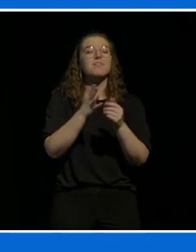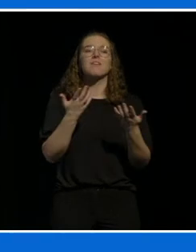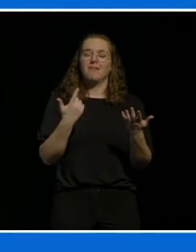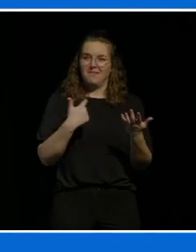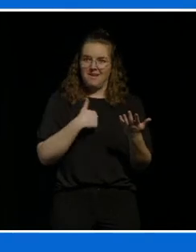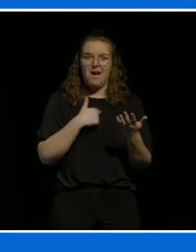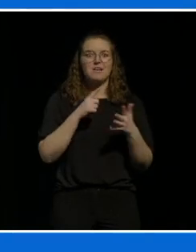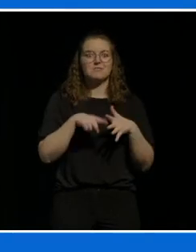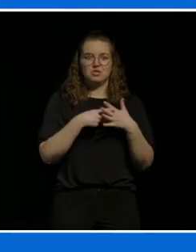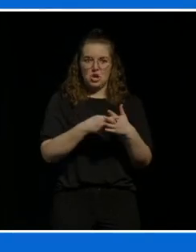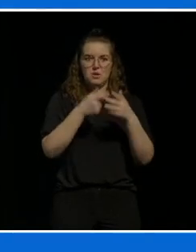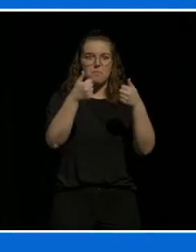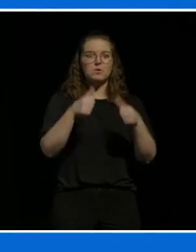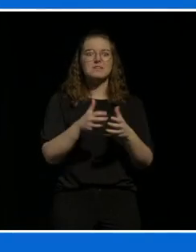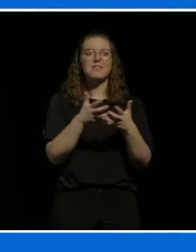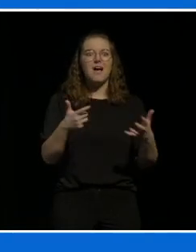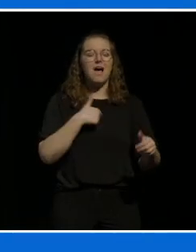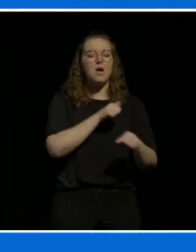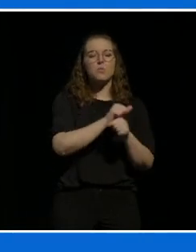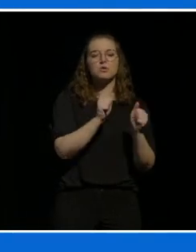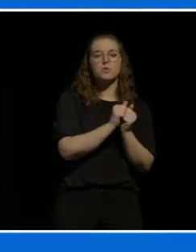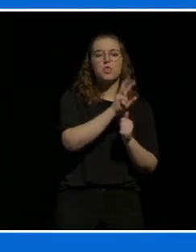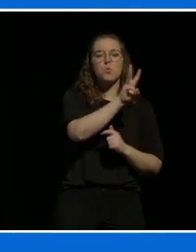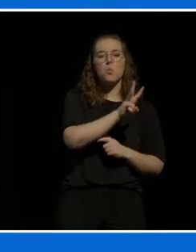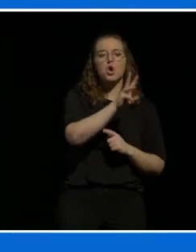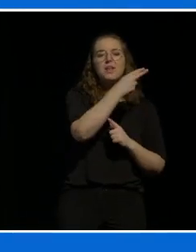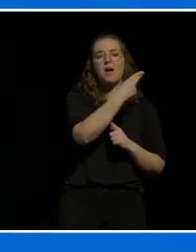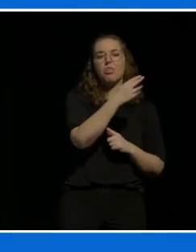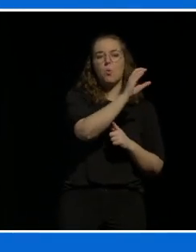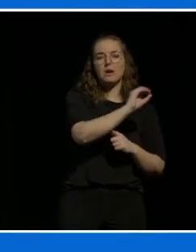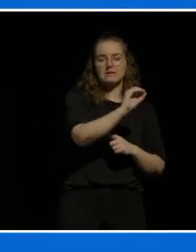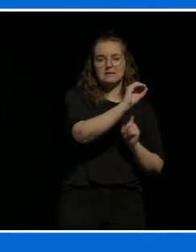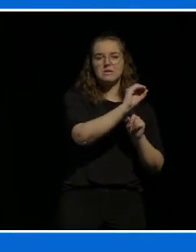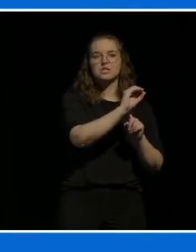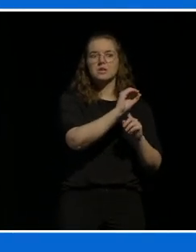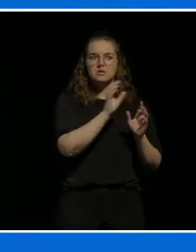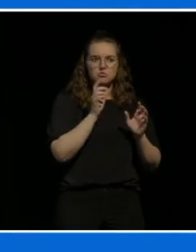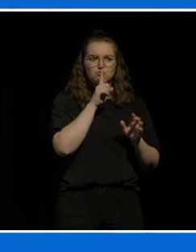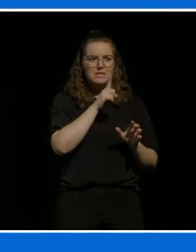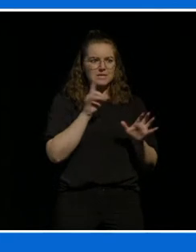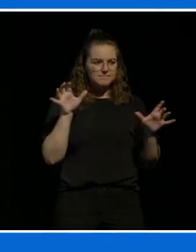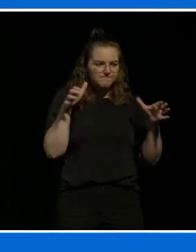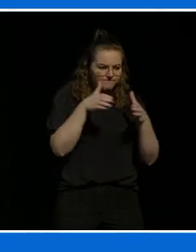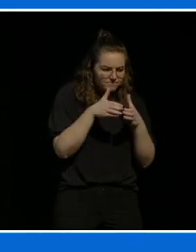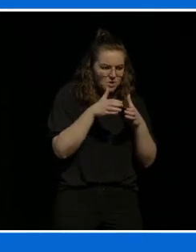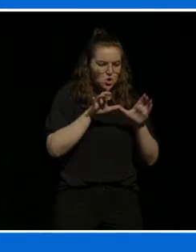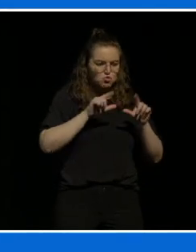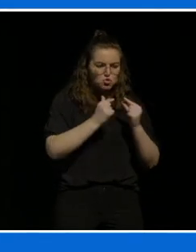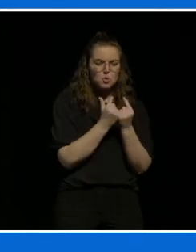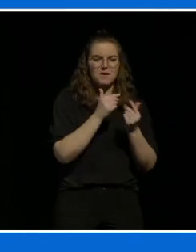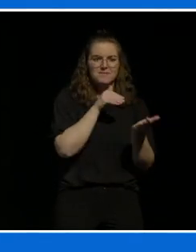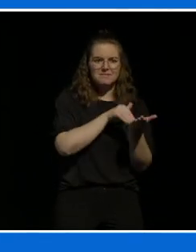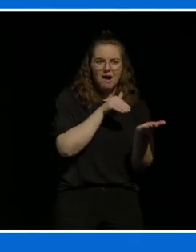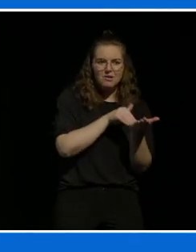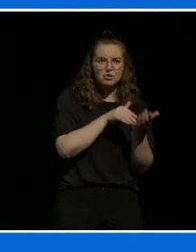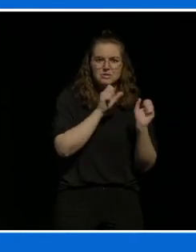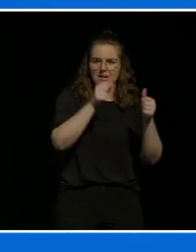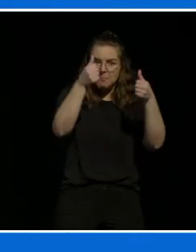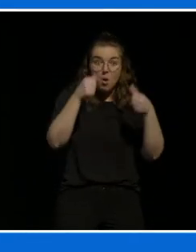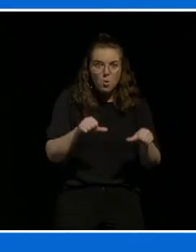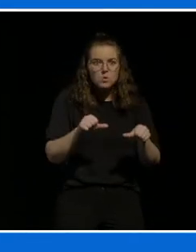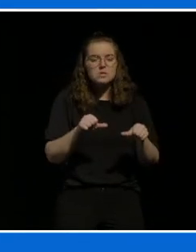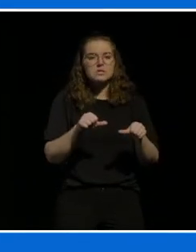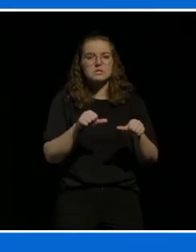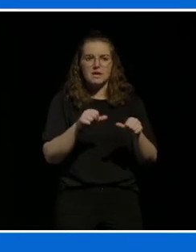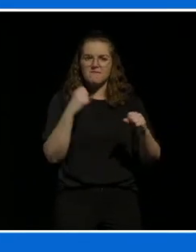lot, and I worked with the World Health Organization to look at actually putting together a group of influencers, doctors, who can actually post and